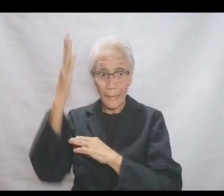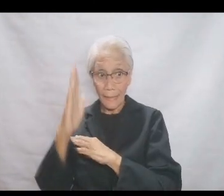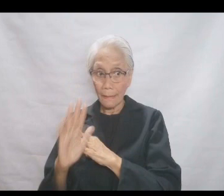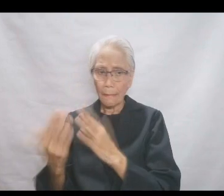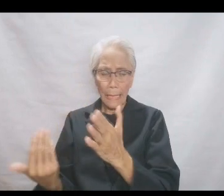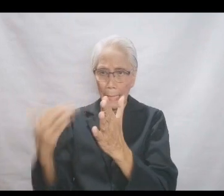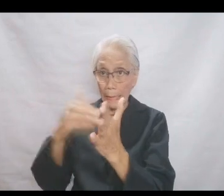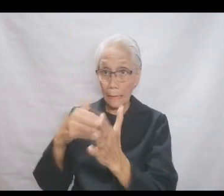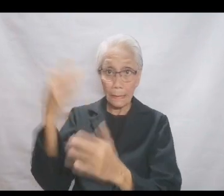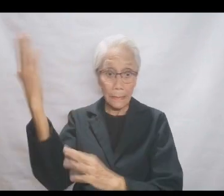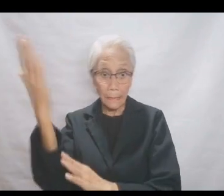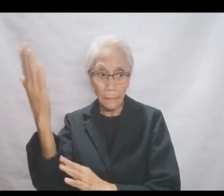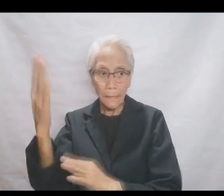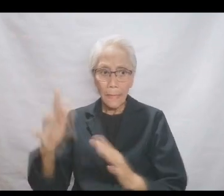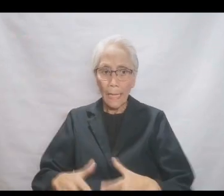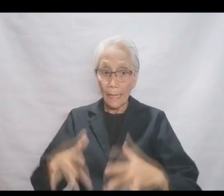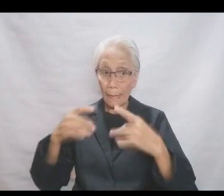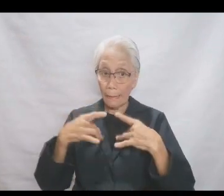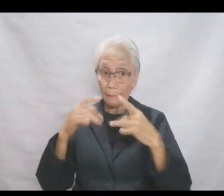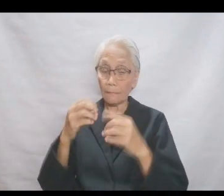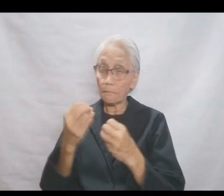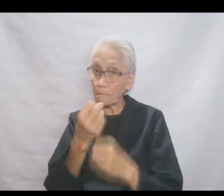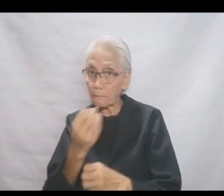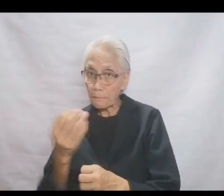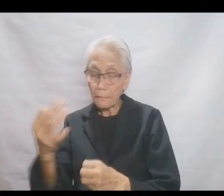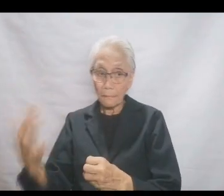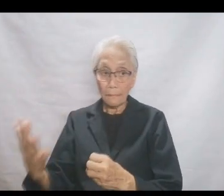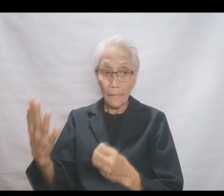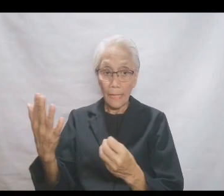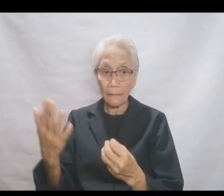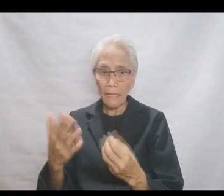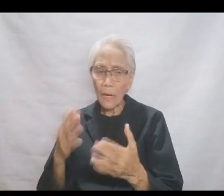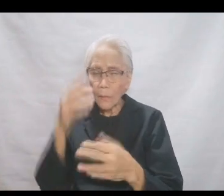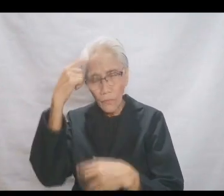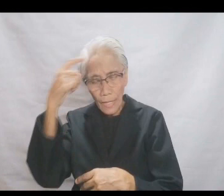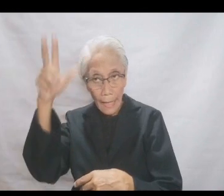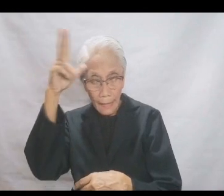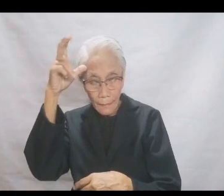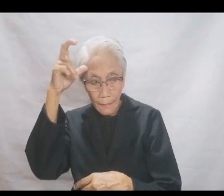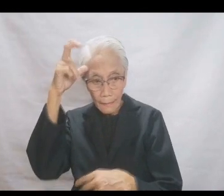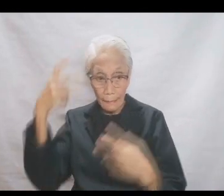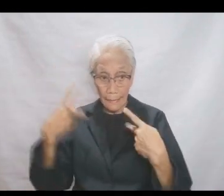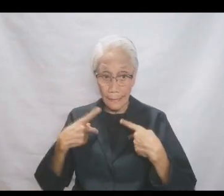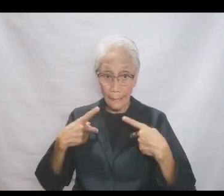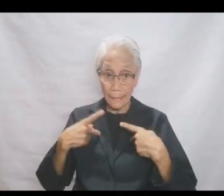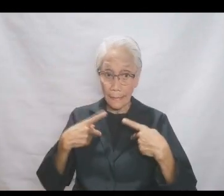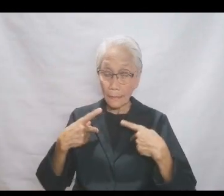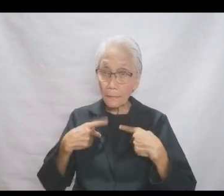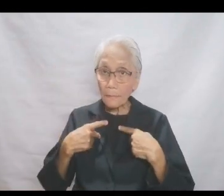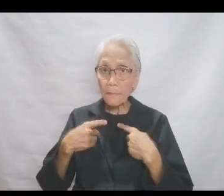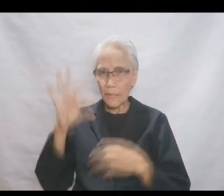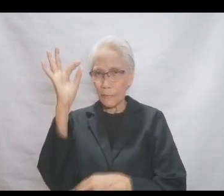God. We repeat these exhortations here, in the light of the countless accounts of both subtle and overt diabolic